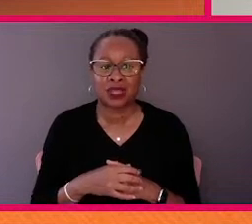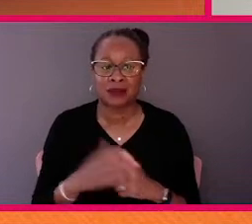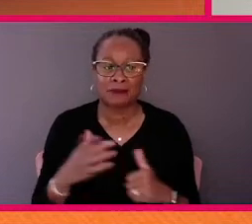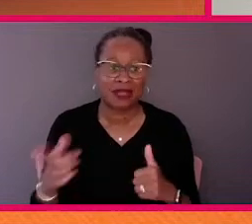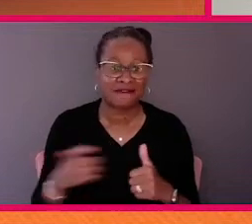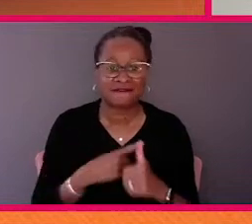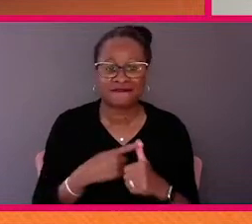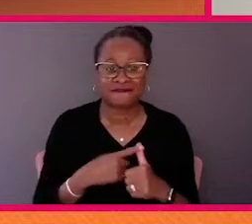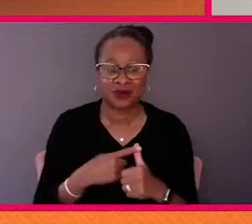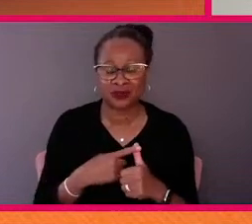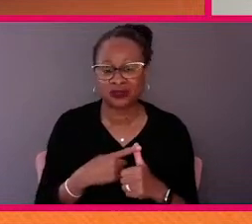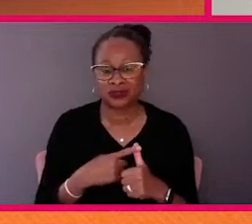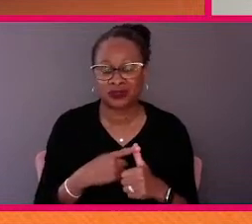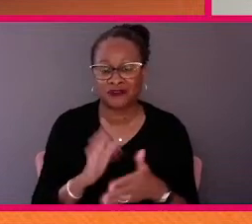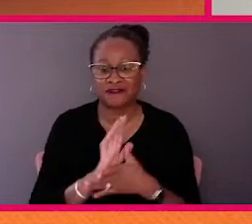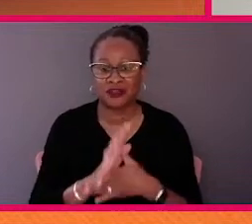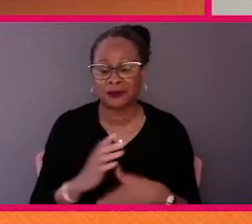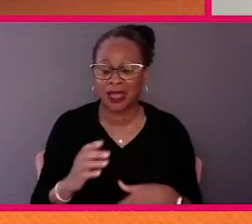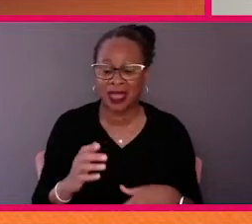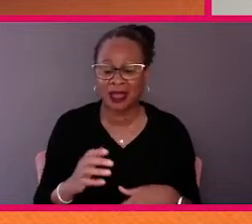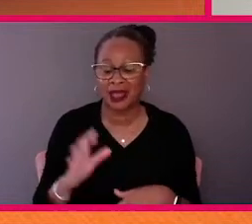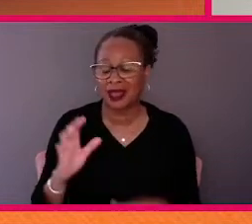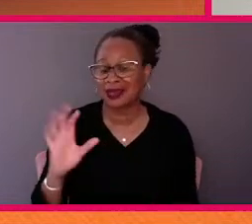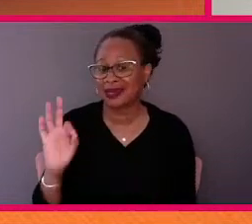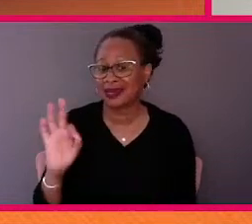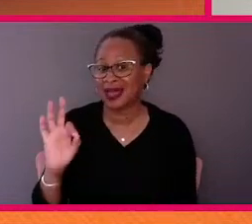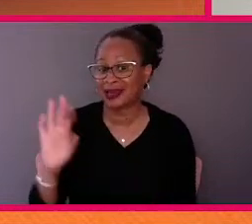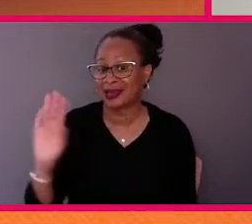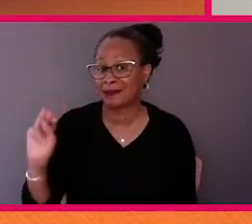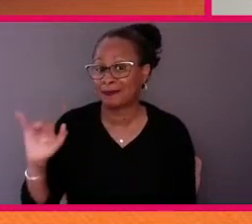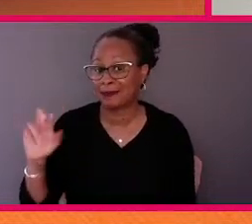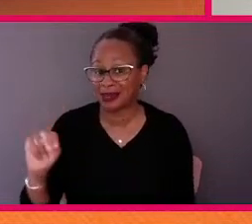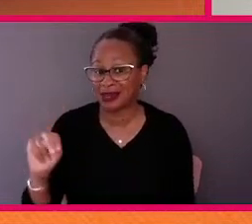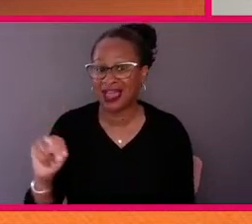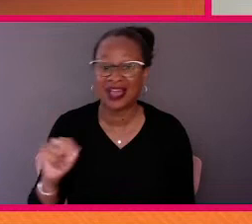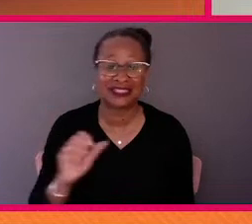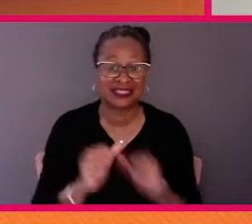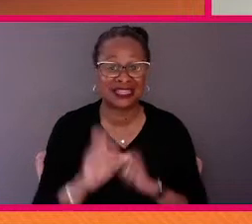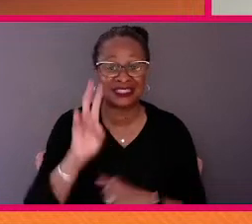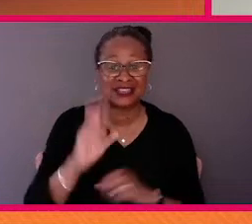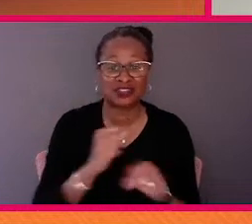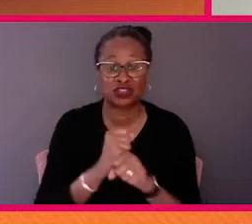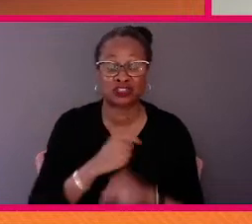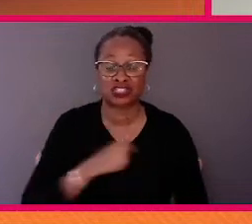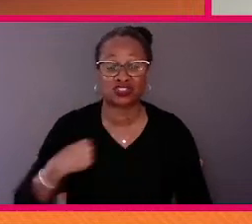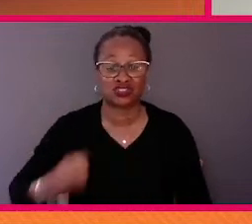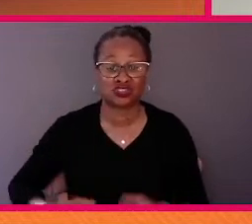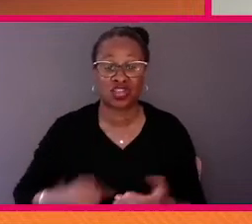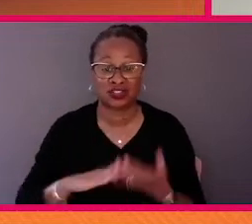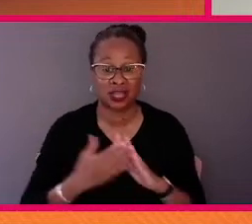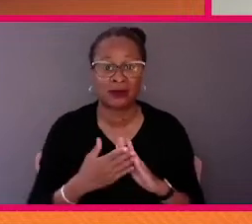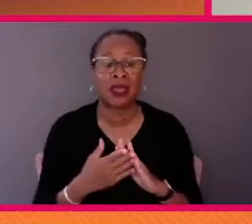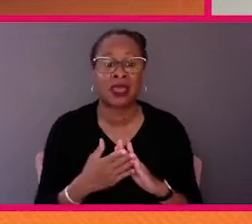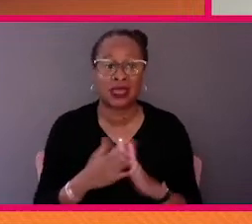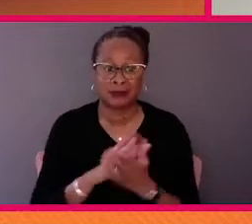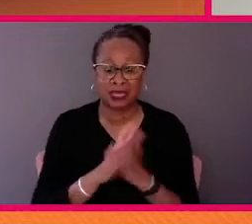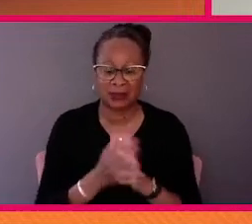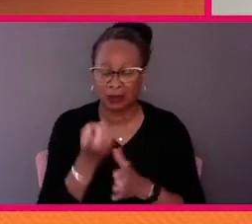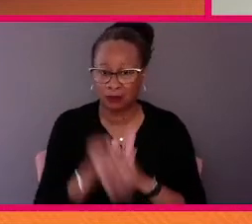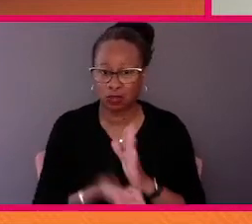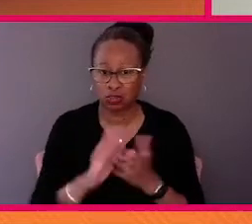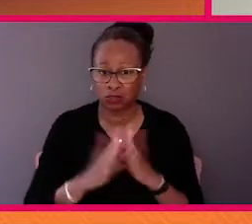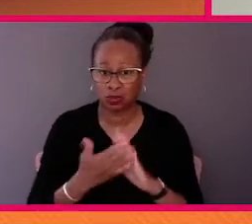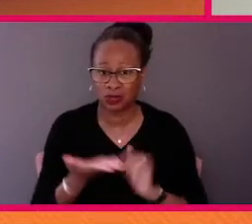about 7 years in Chinatowns, and I really got to know people and really got to be part of the community. And I felt